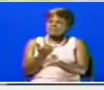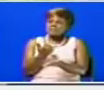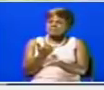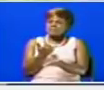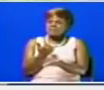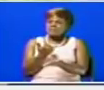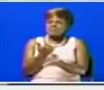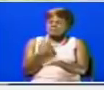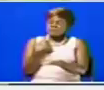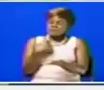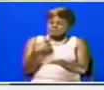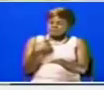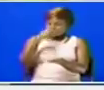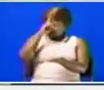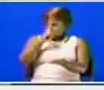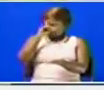serious discussions,